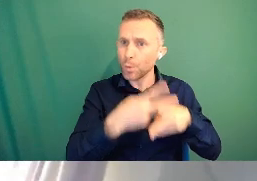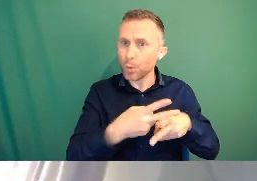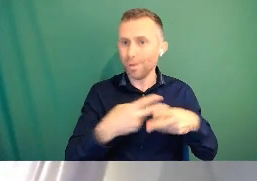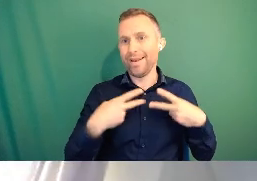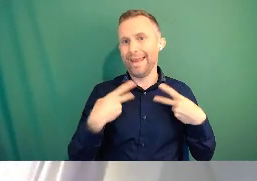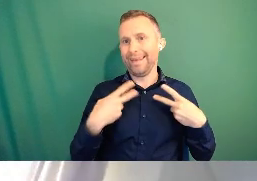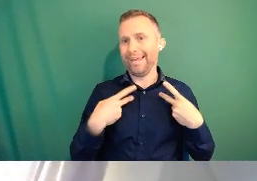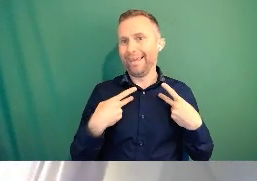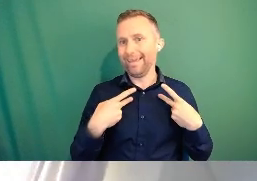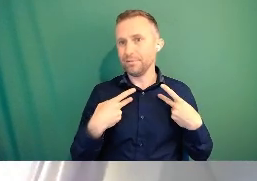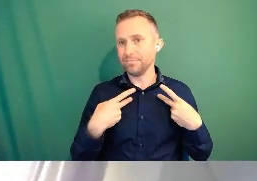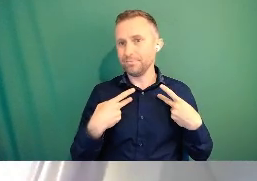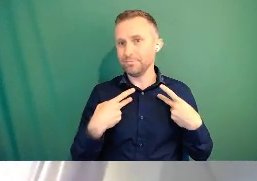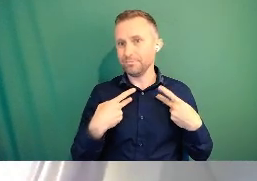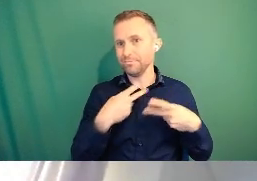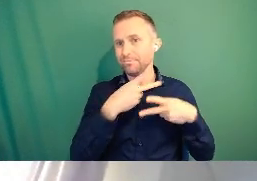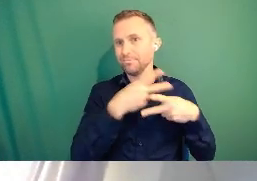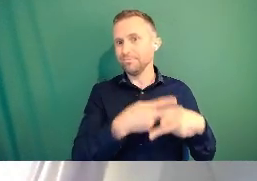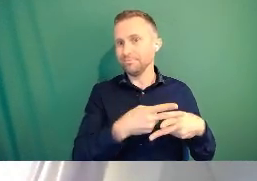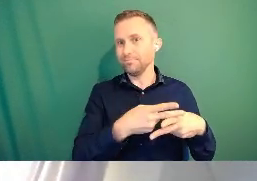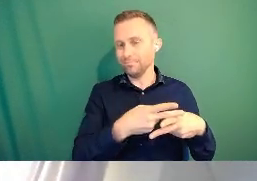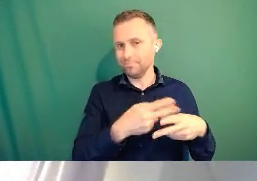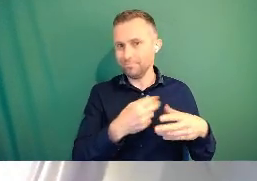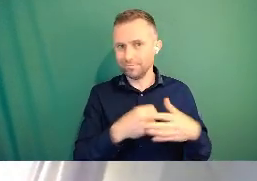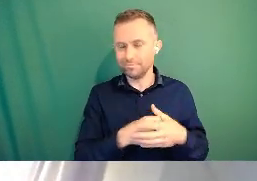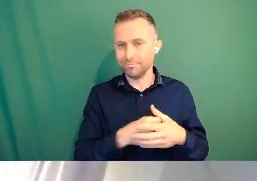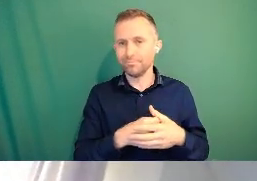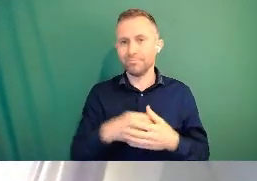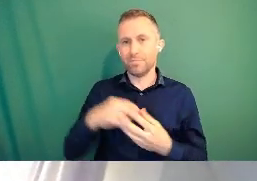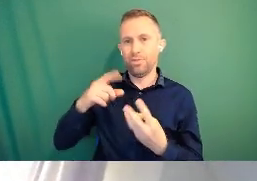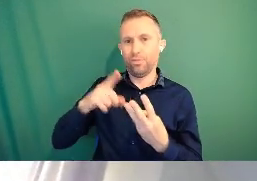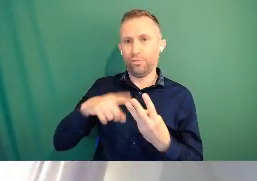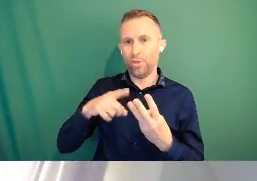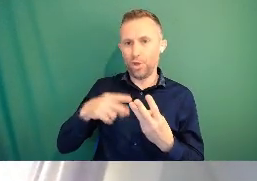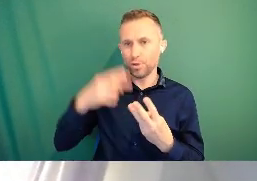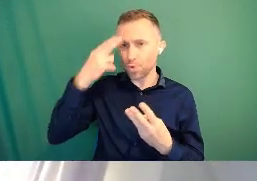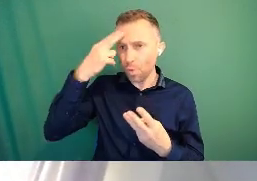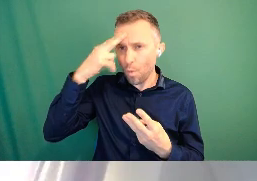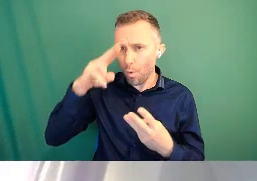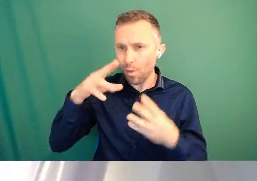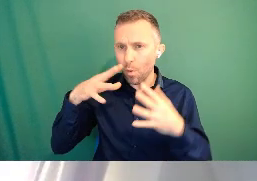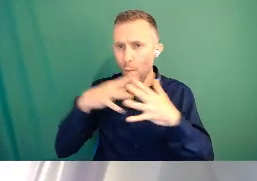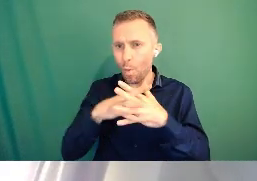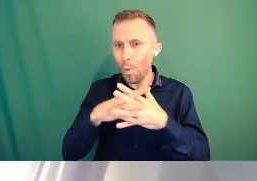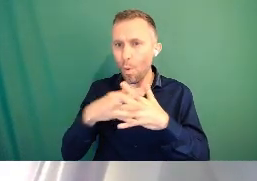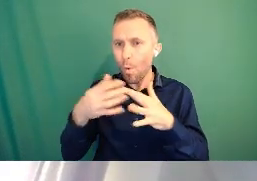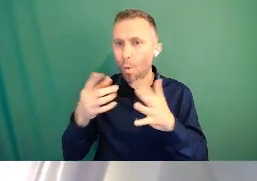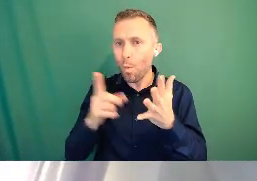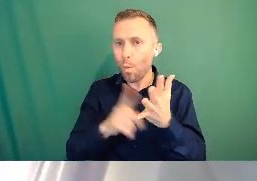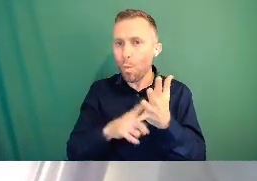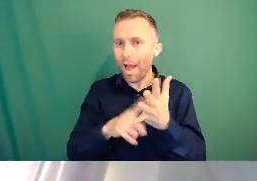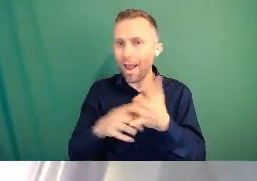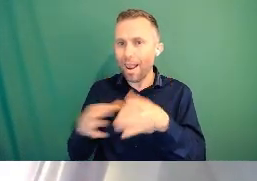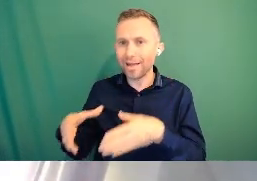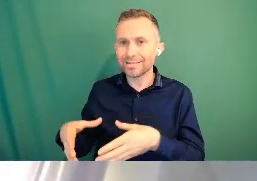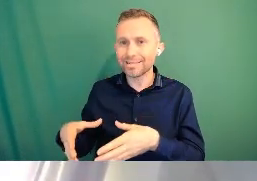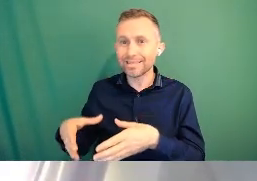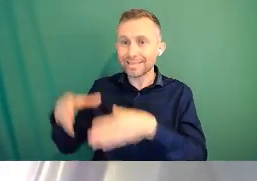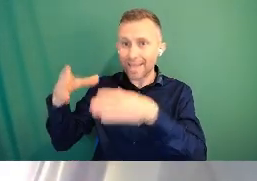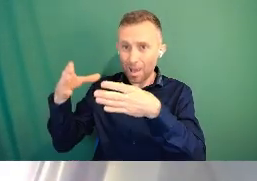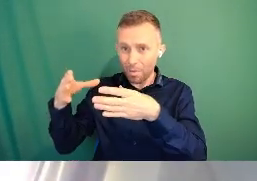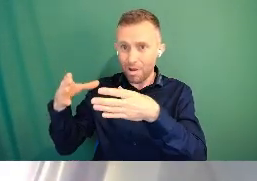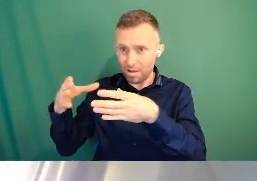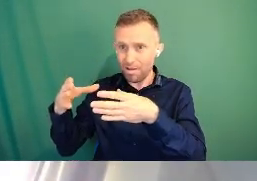children. The last tower is the Well Tower. Not a great deal of decoration in that tower, to be honest,